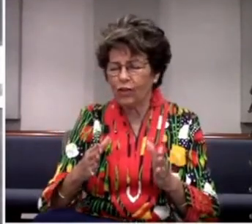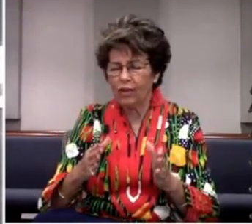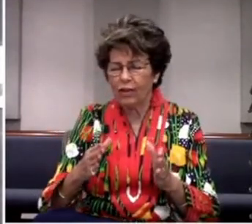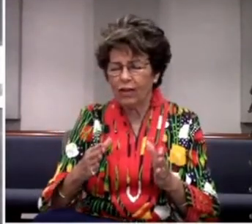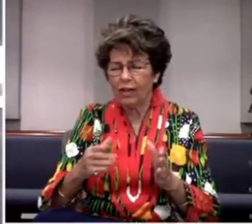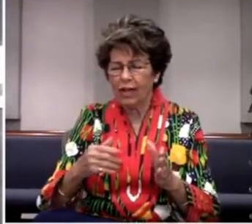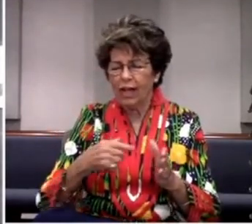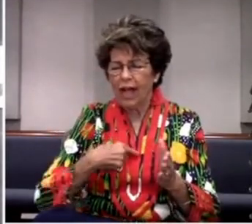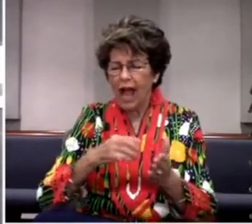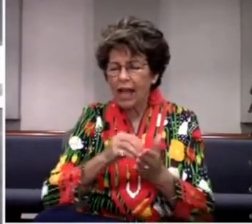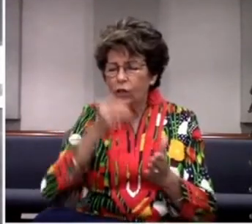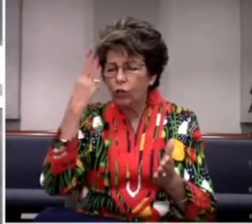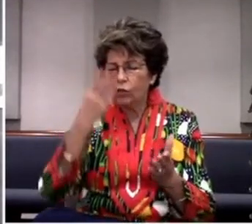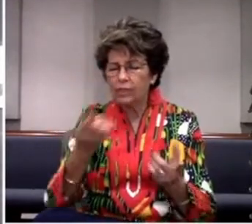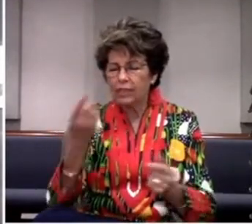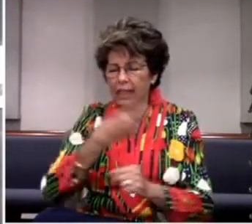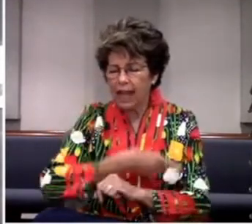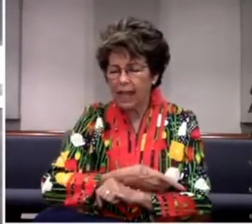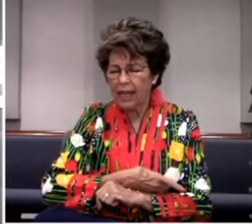I've learned today that